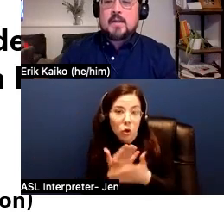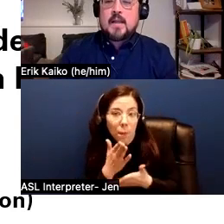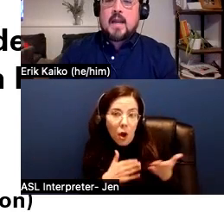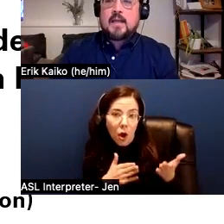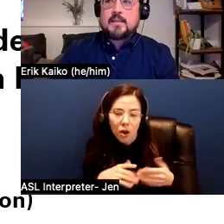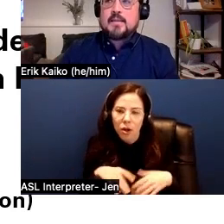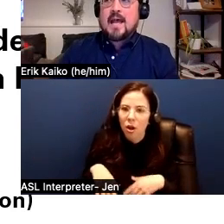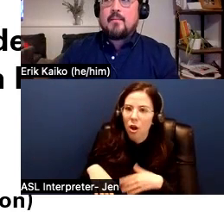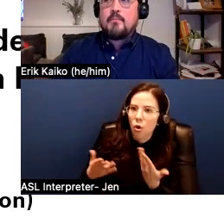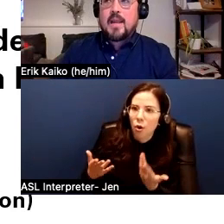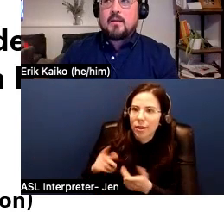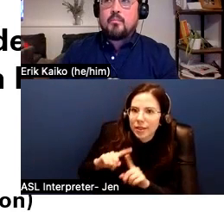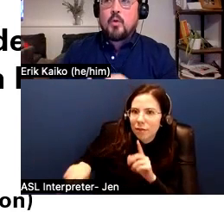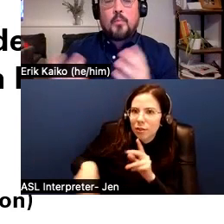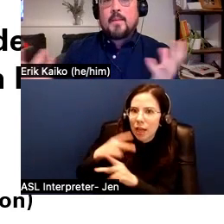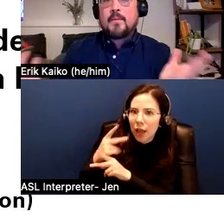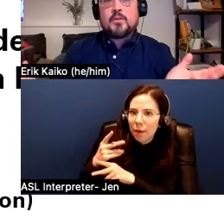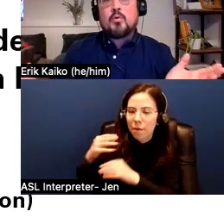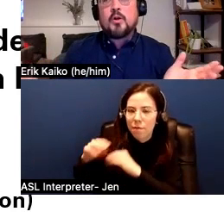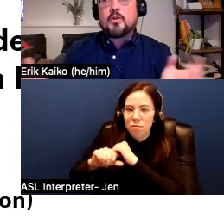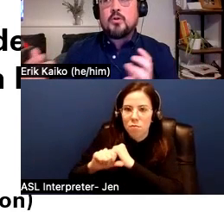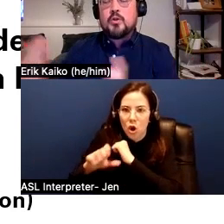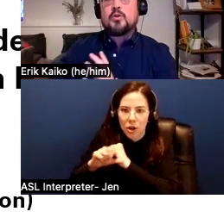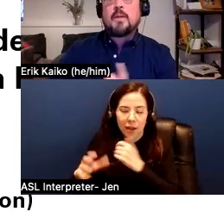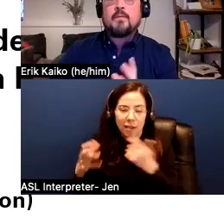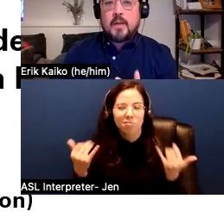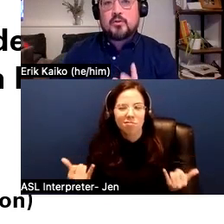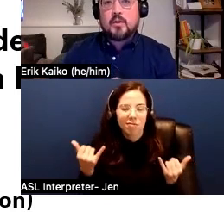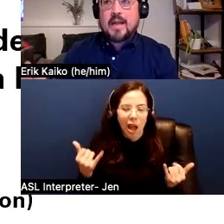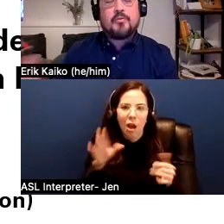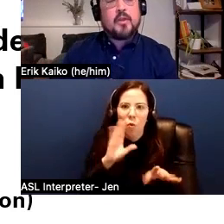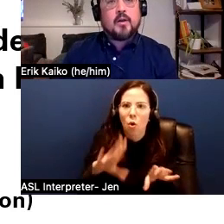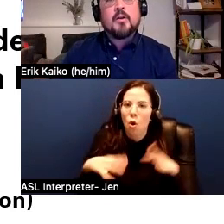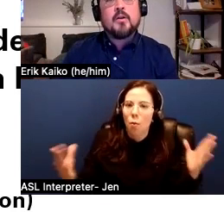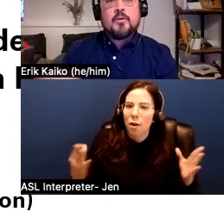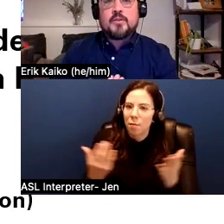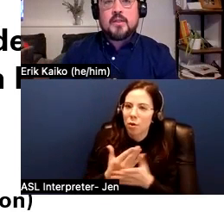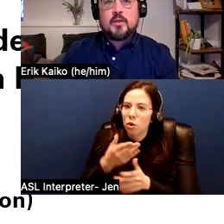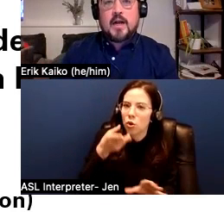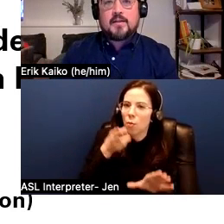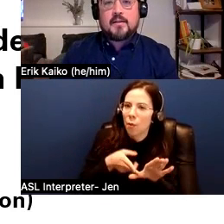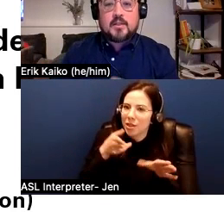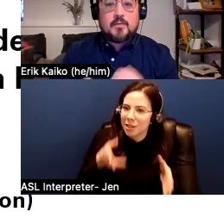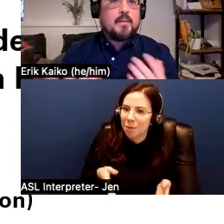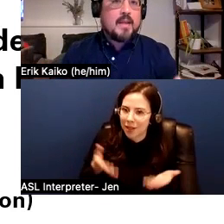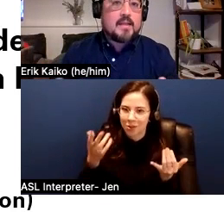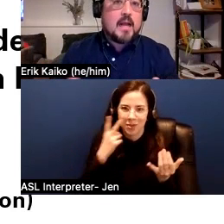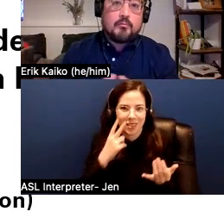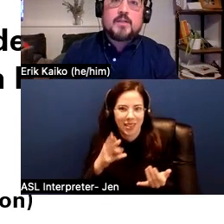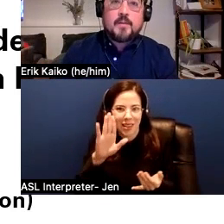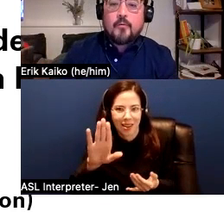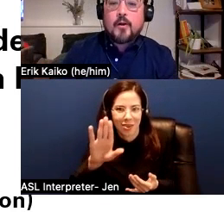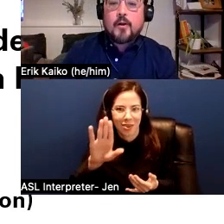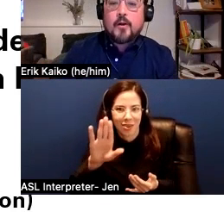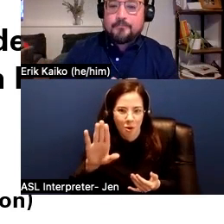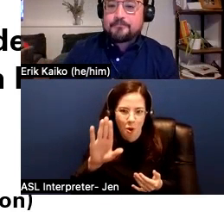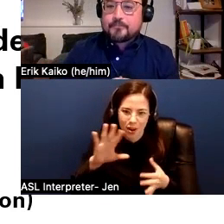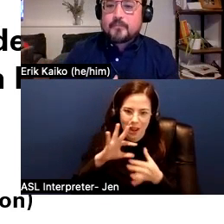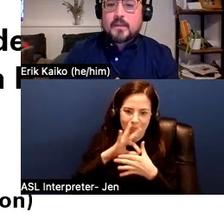marketing? And that may open up a door to a new type of patron out there who's seeing your content that you maybe had not reached